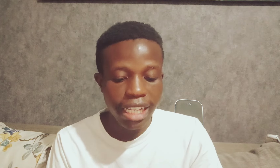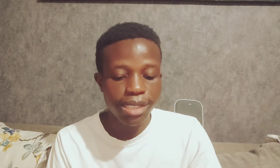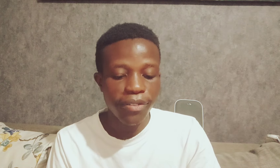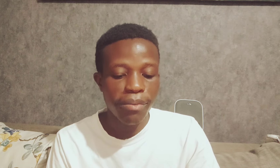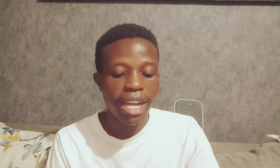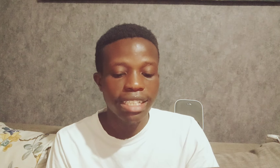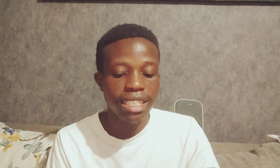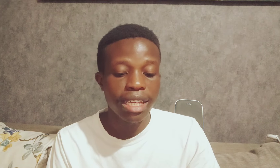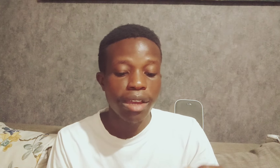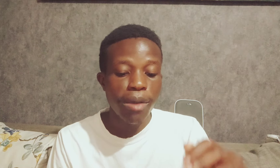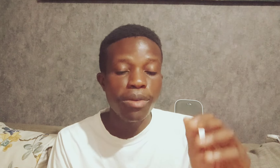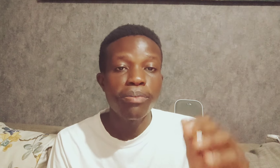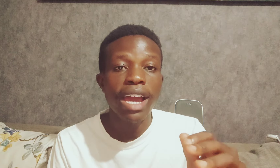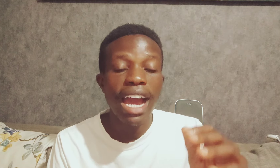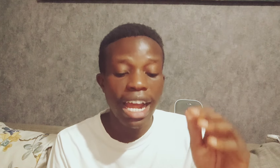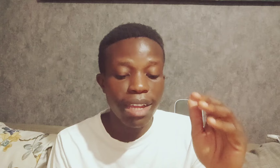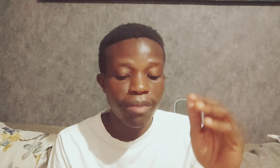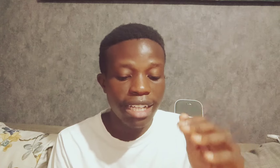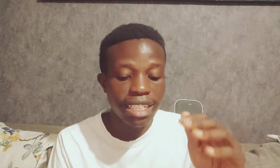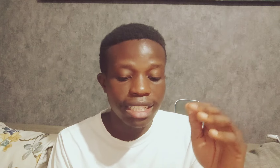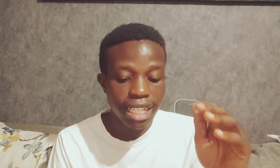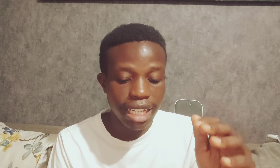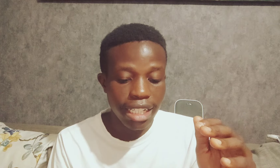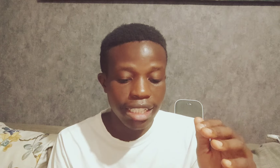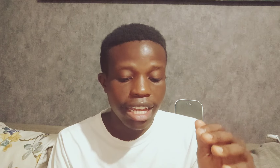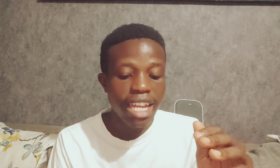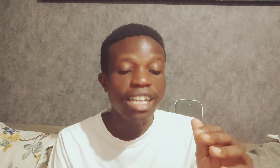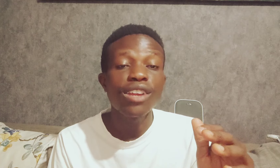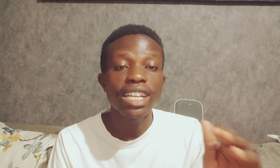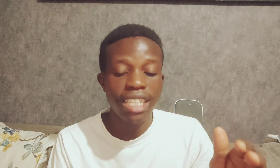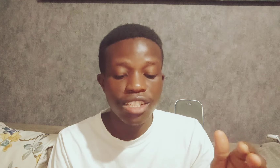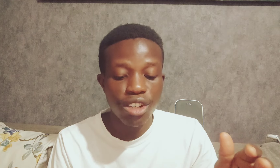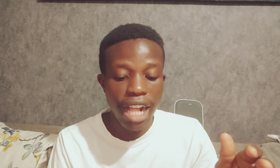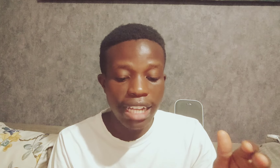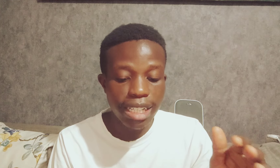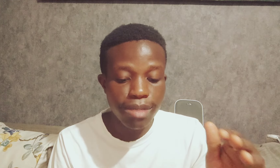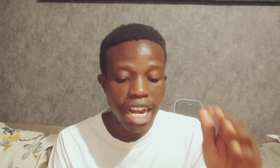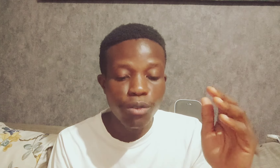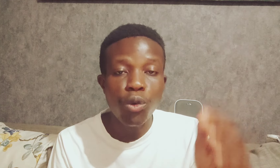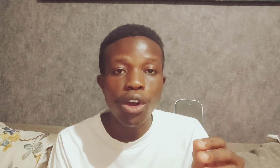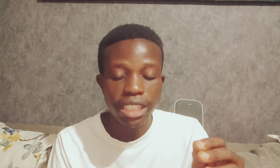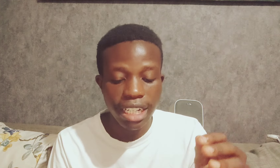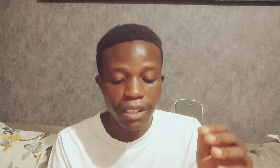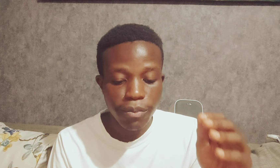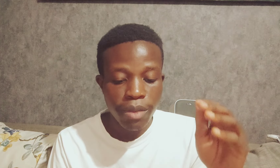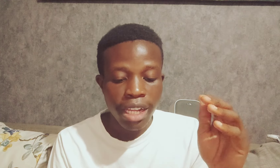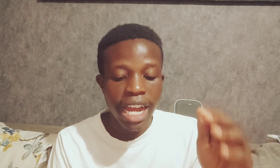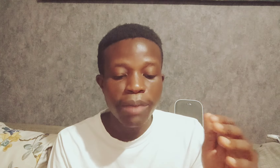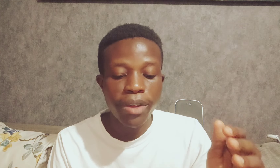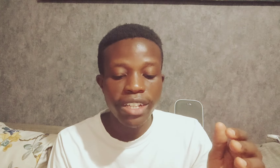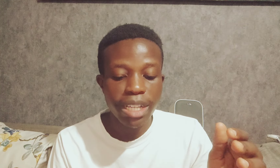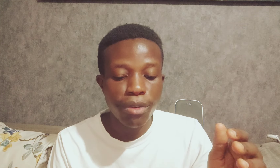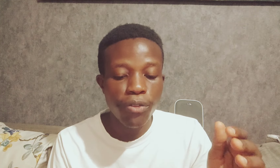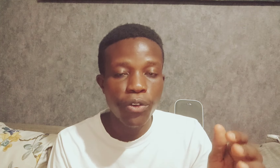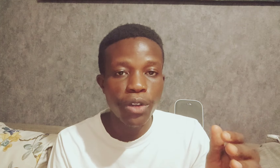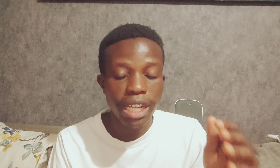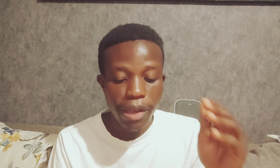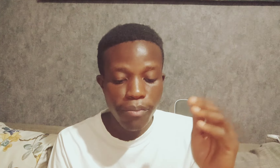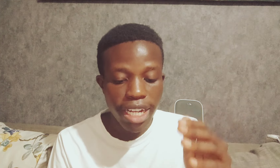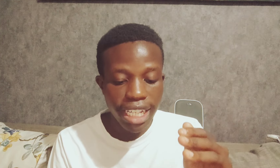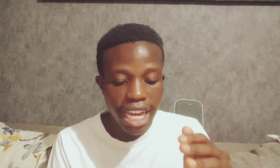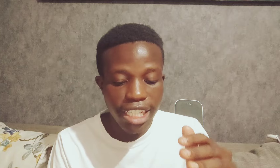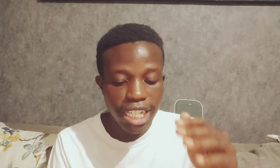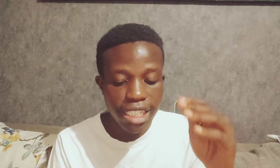plan in case of emergency. Prepare an emergency kit. Include essential items like water, non-perishable